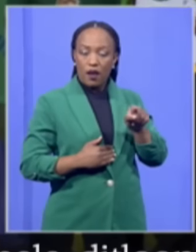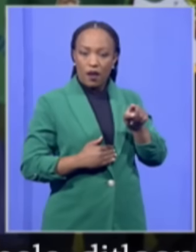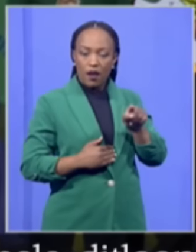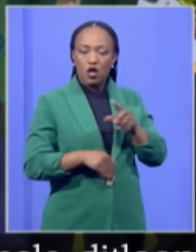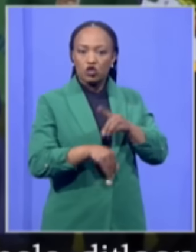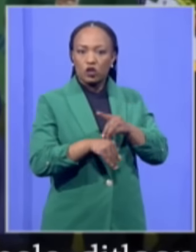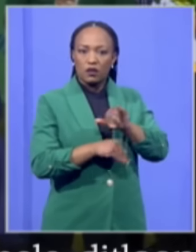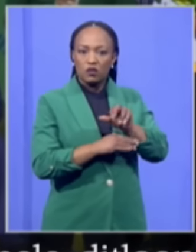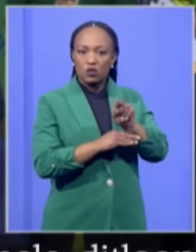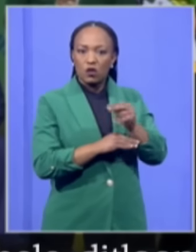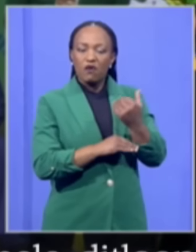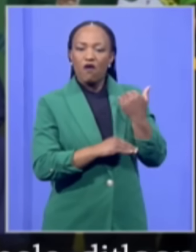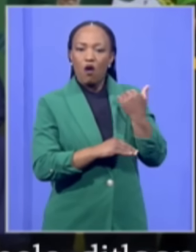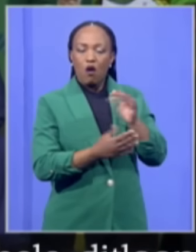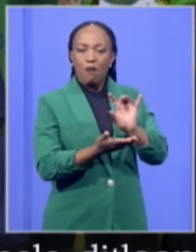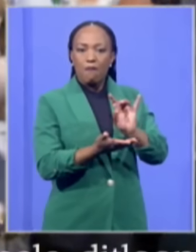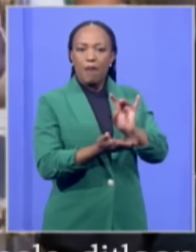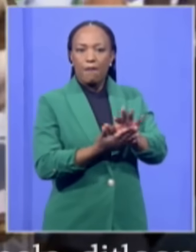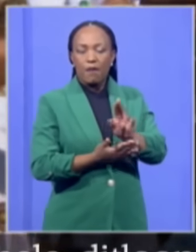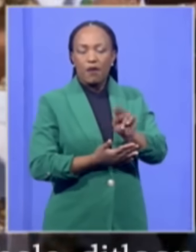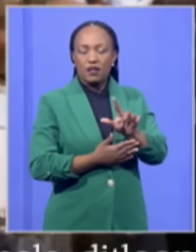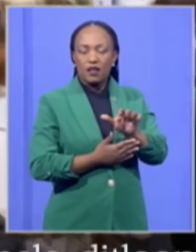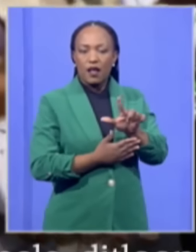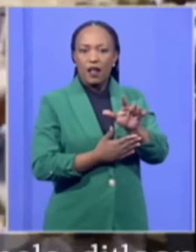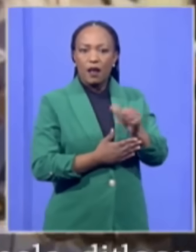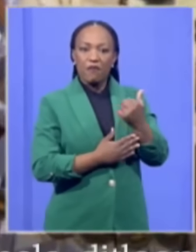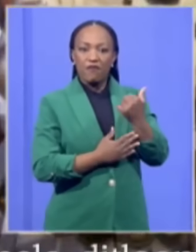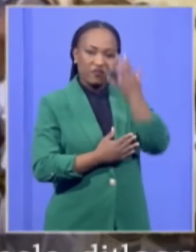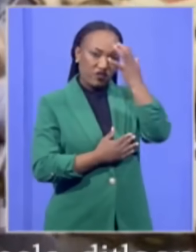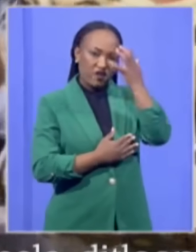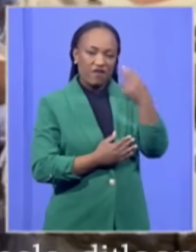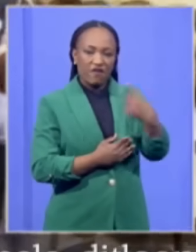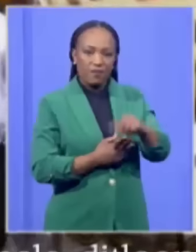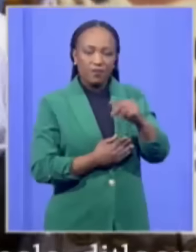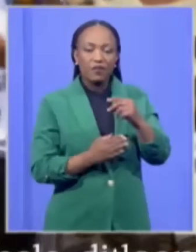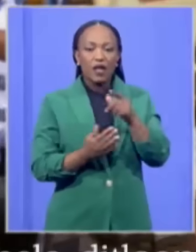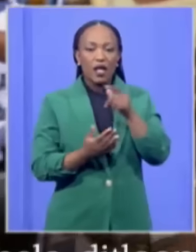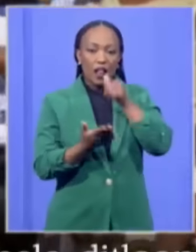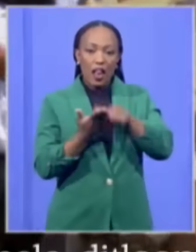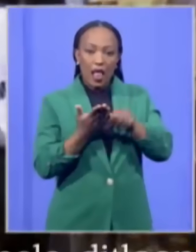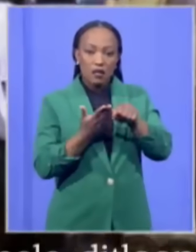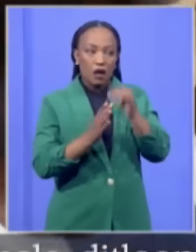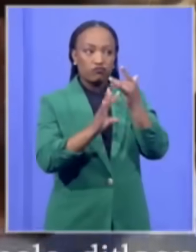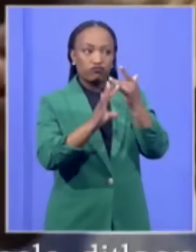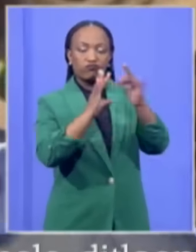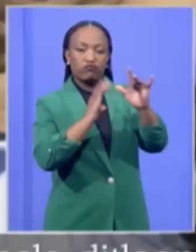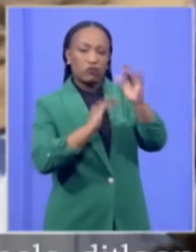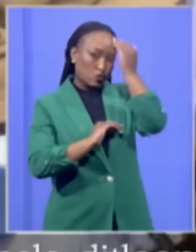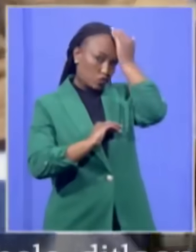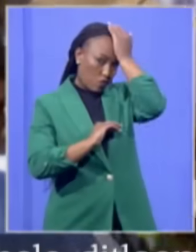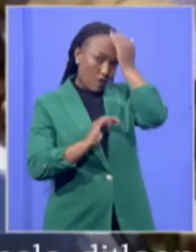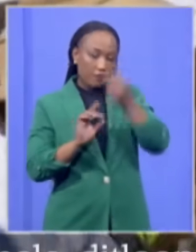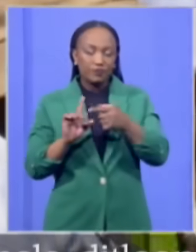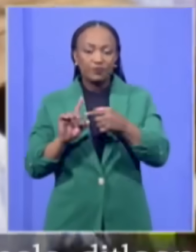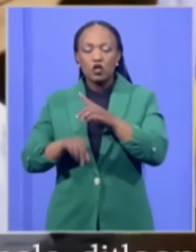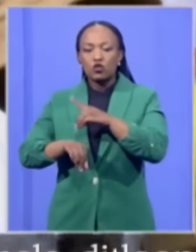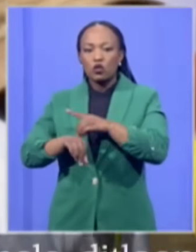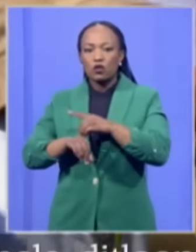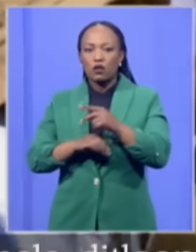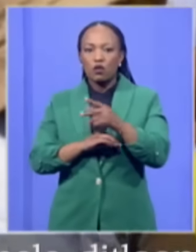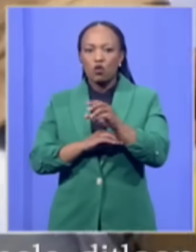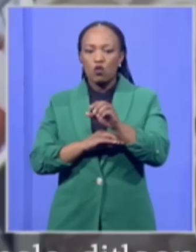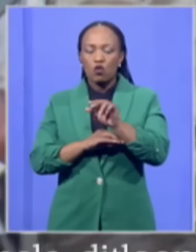tloše Nhlamulong Ndlela maemong a gagwe a go ba sefepi segolo. Ka lengwalong leo le ngwaletšego Zuma, Hlophe ngongoregile ka maitshwaro a